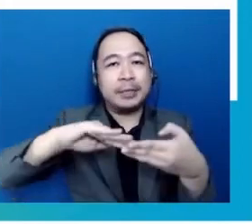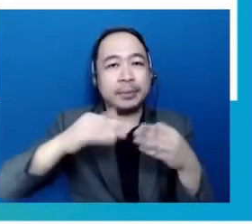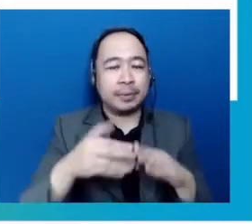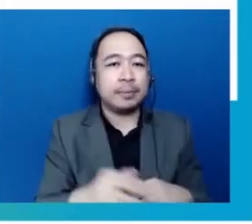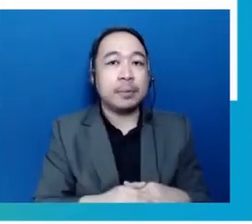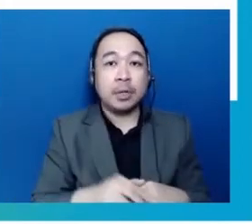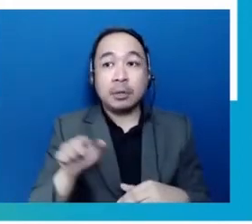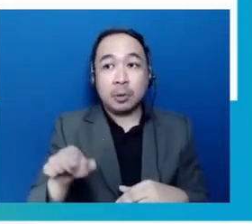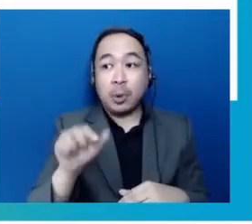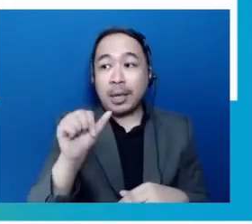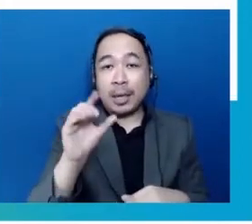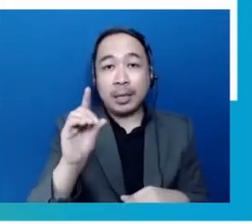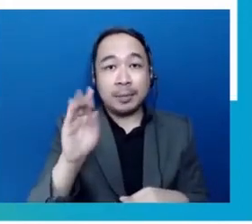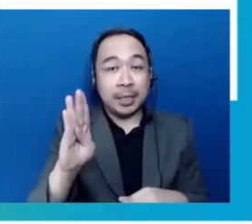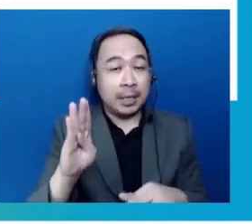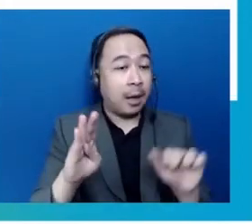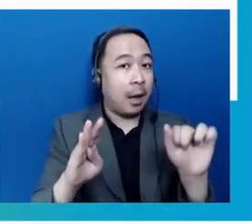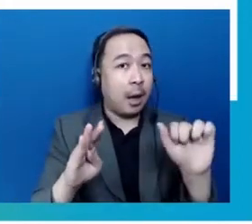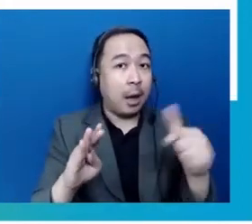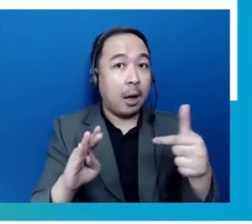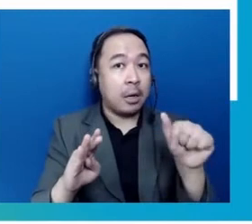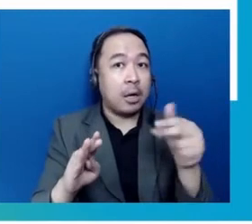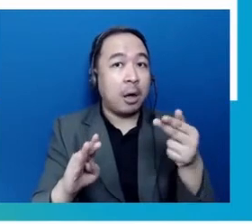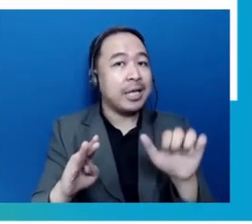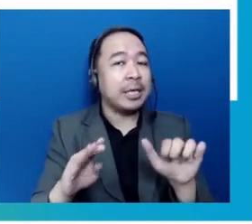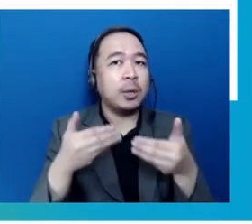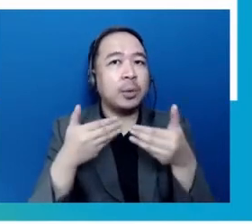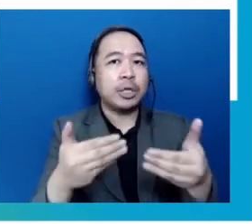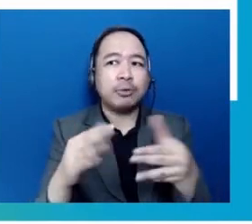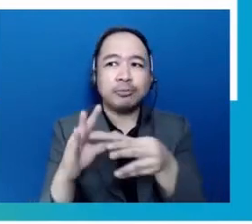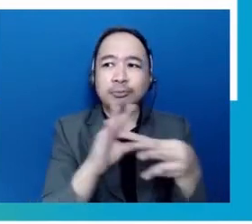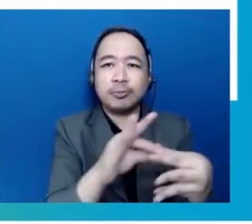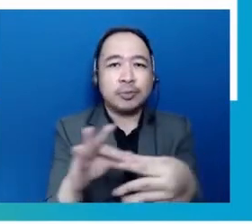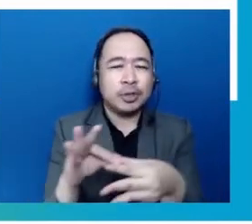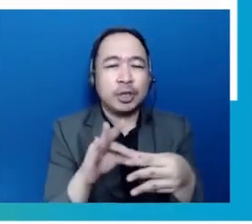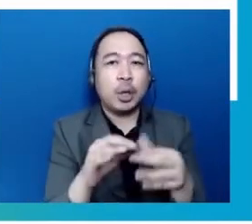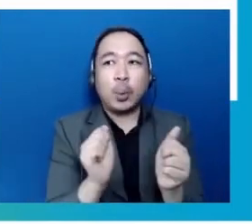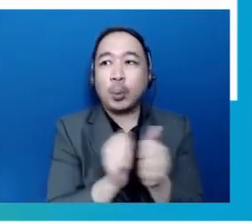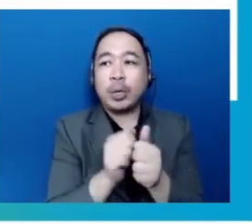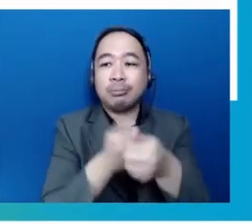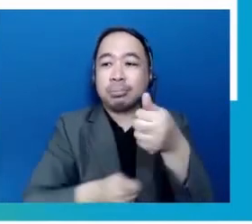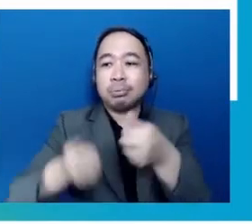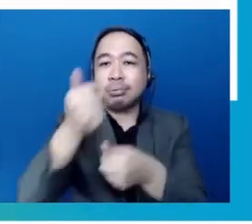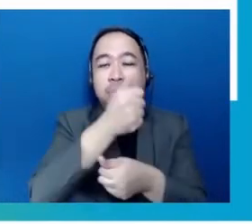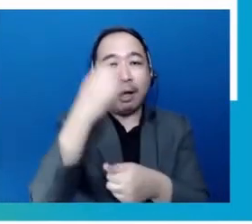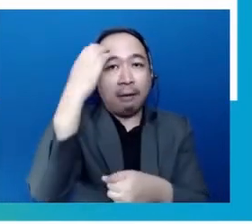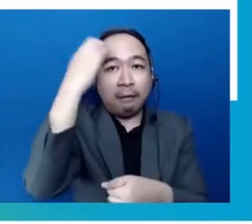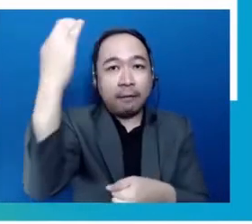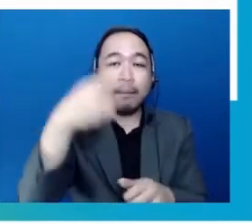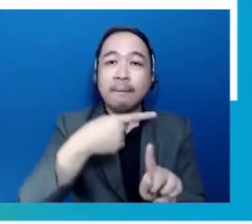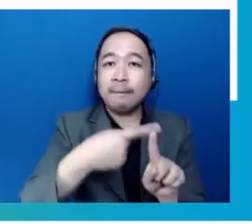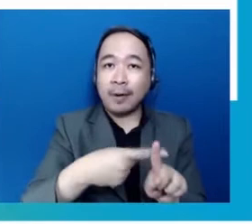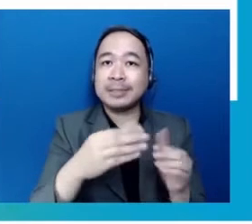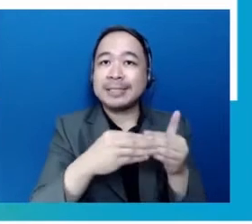by ensuring effective community engagement and continuous coordination with city authorities and stakeholders and lead